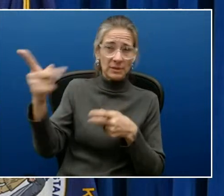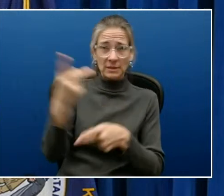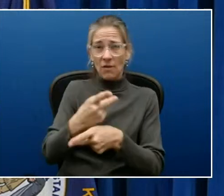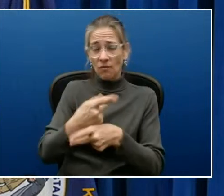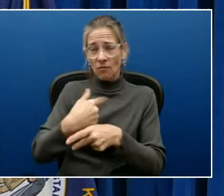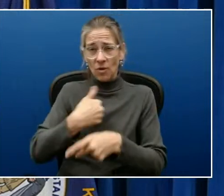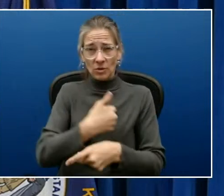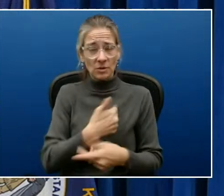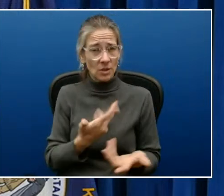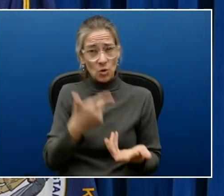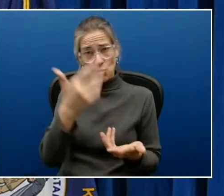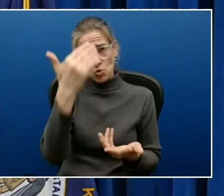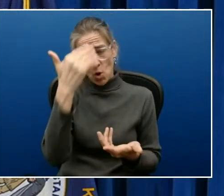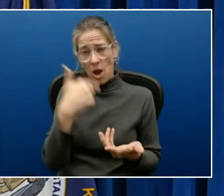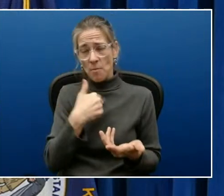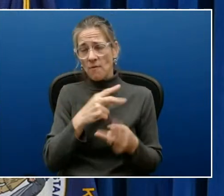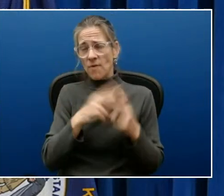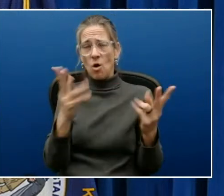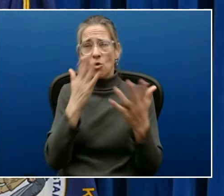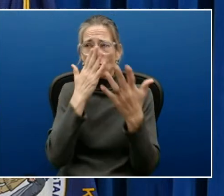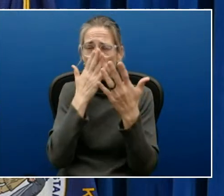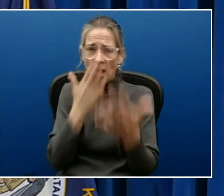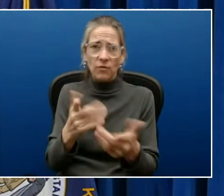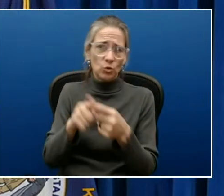how grateful I am to them for their work.